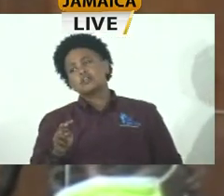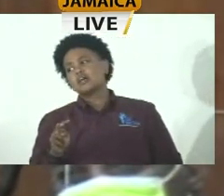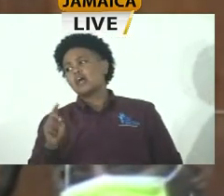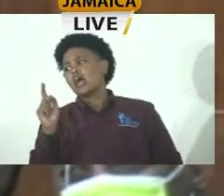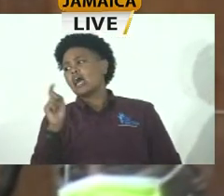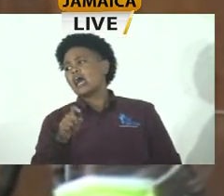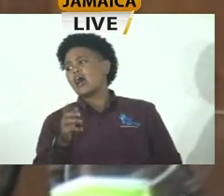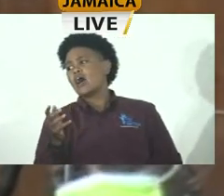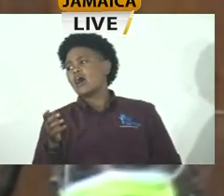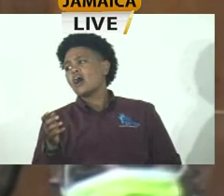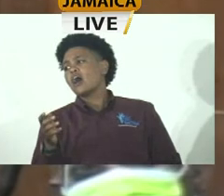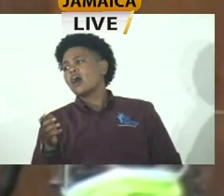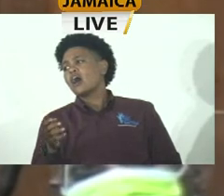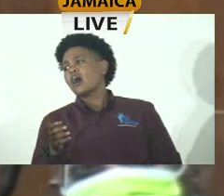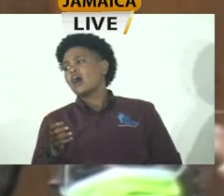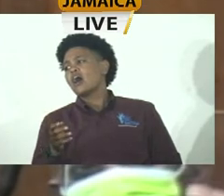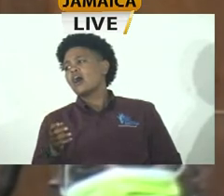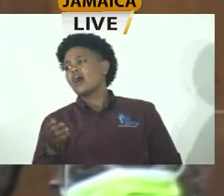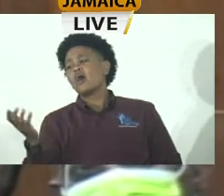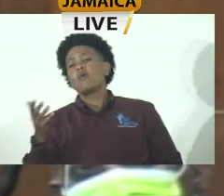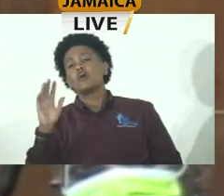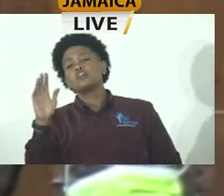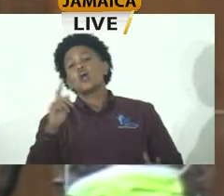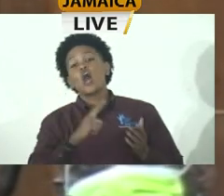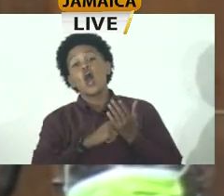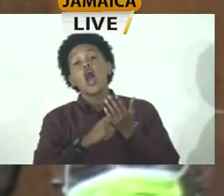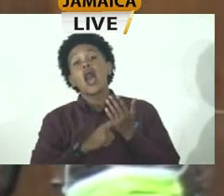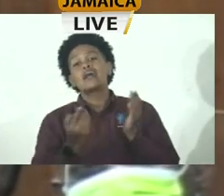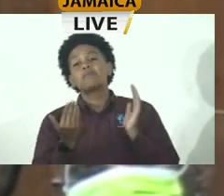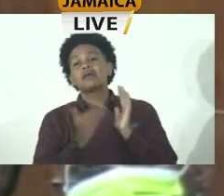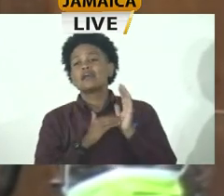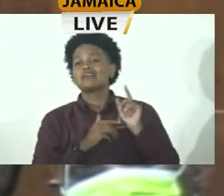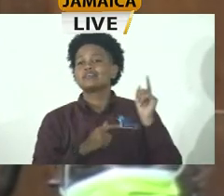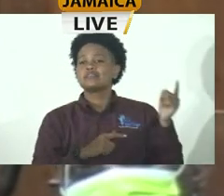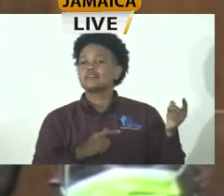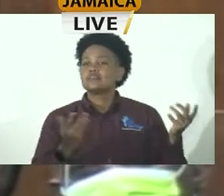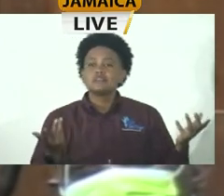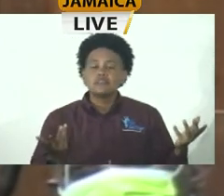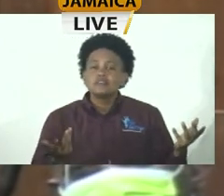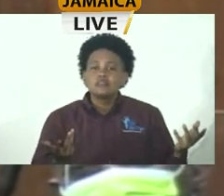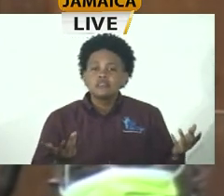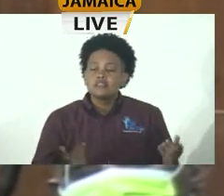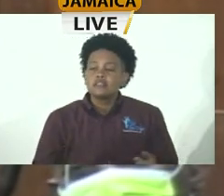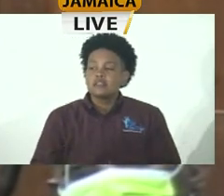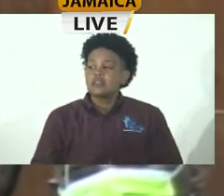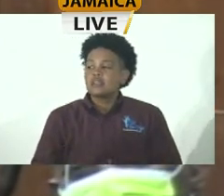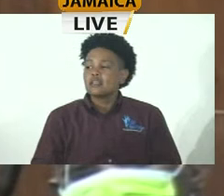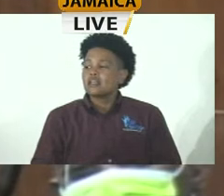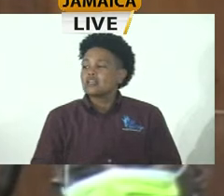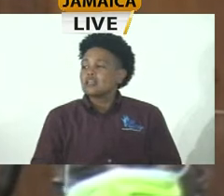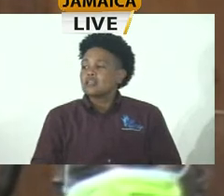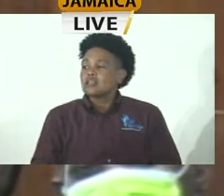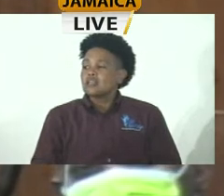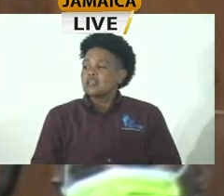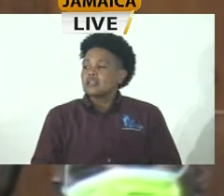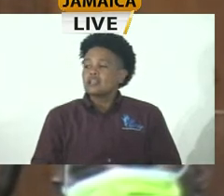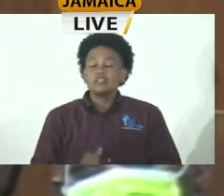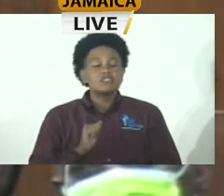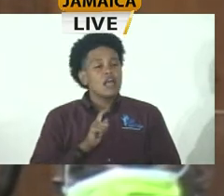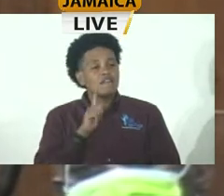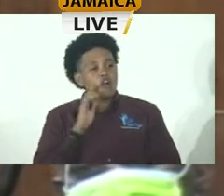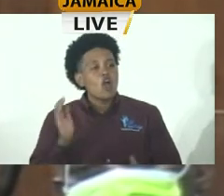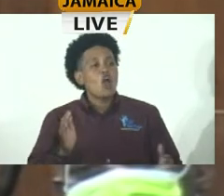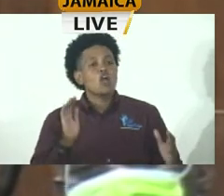the other side what are your arguments against and so madam speaker i would urge a court of appeal to